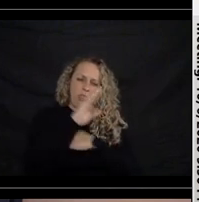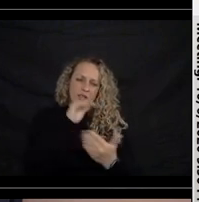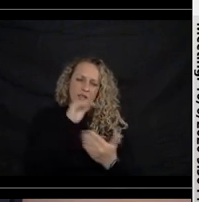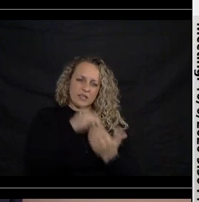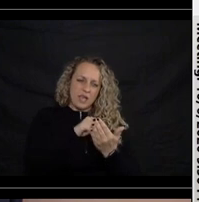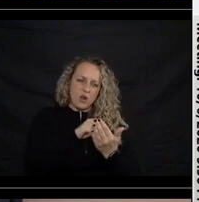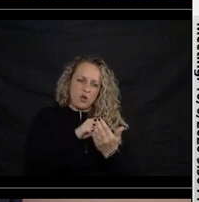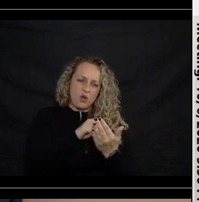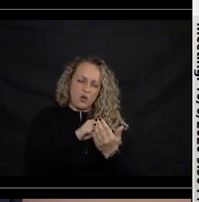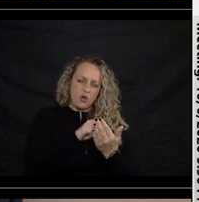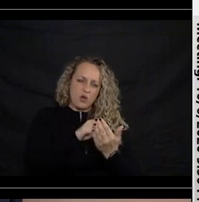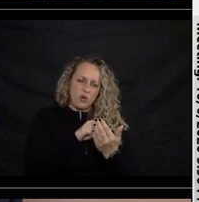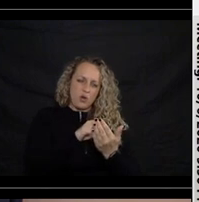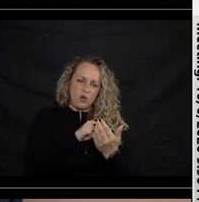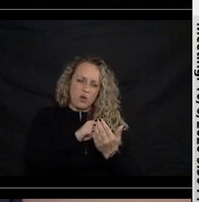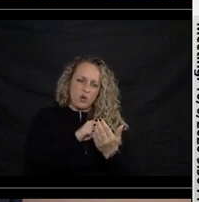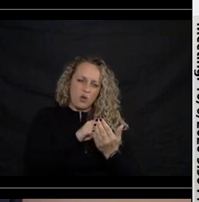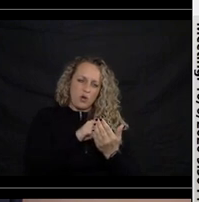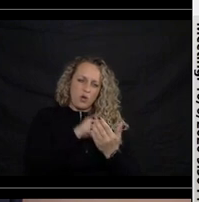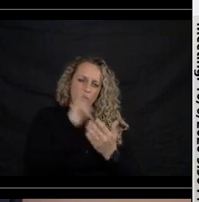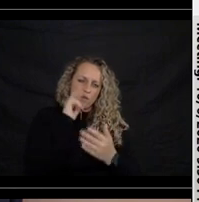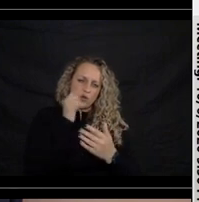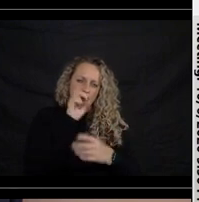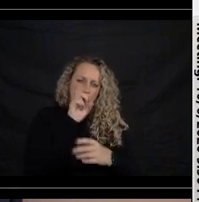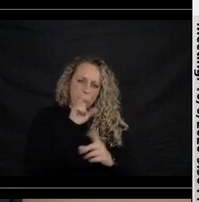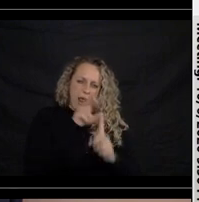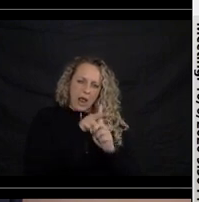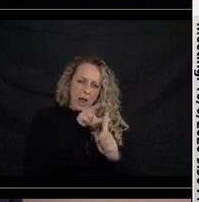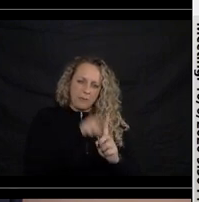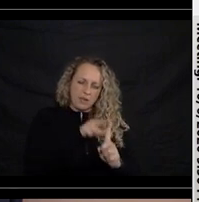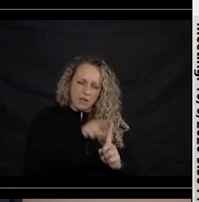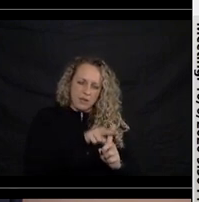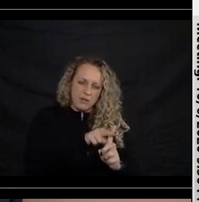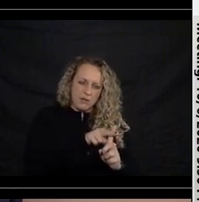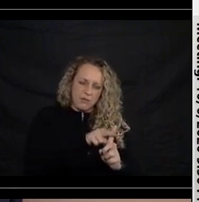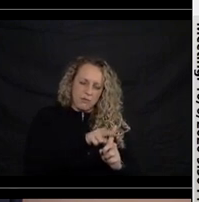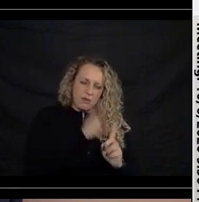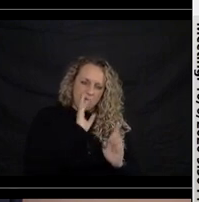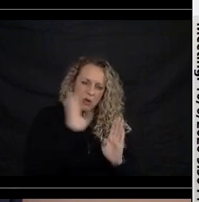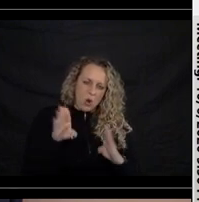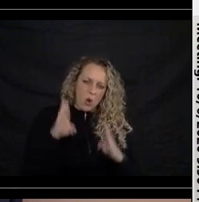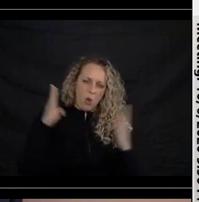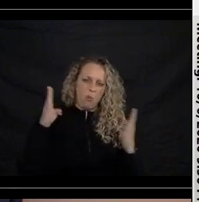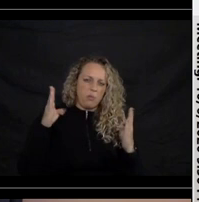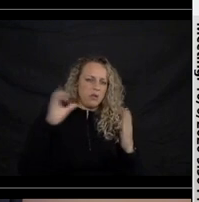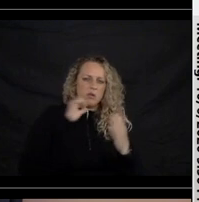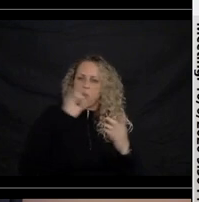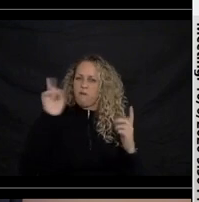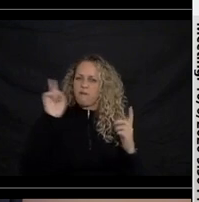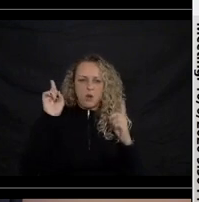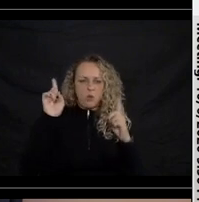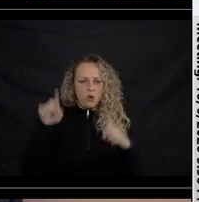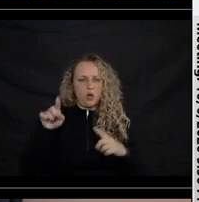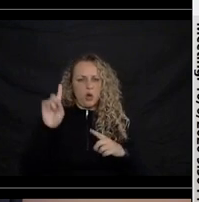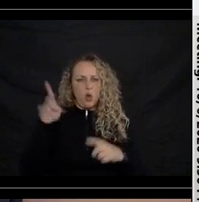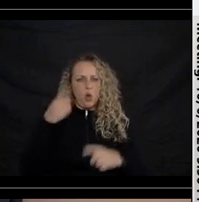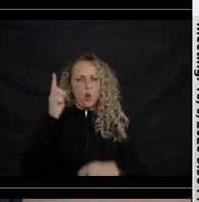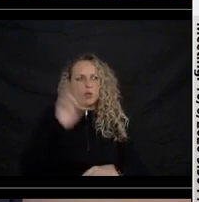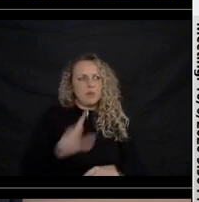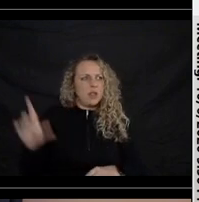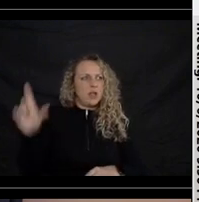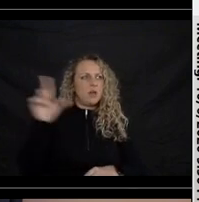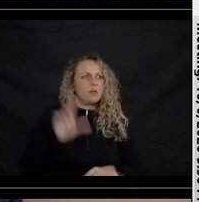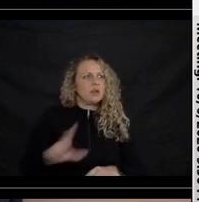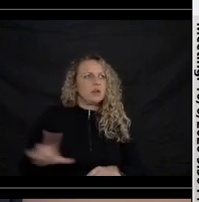of not applications, job applications, as well as things opening back up? They don't have anywhere to go besides the library to